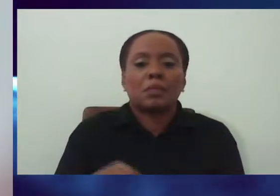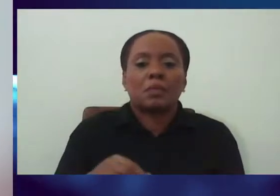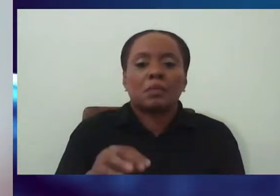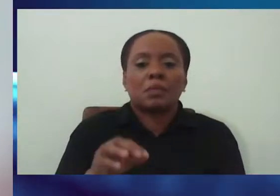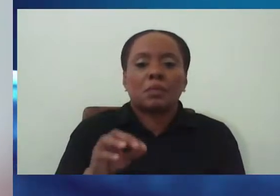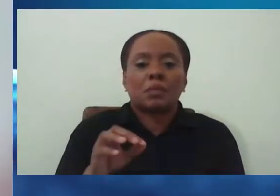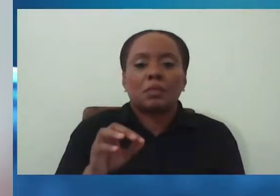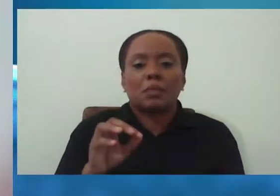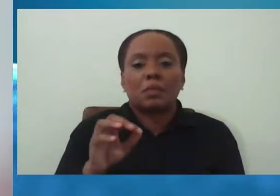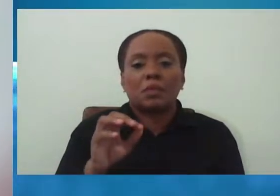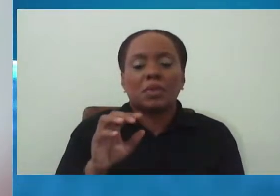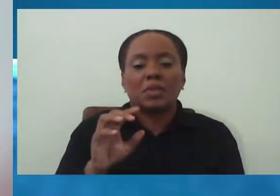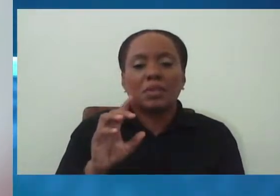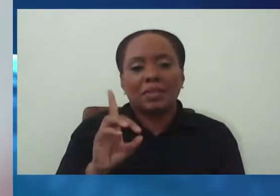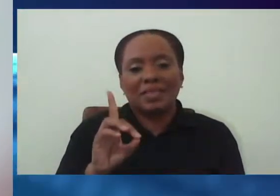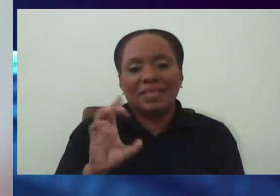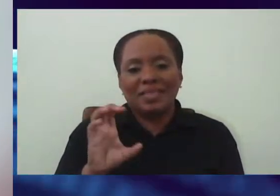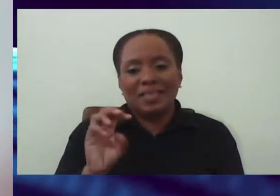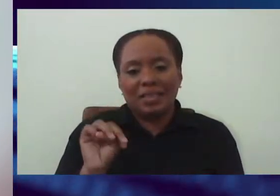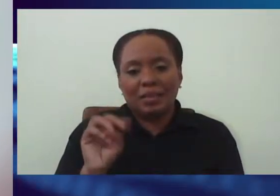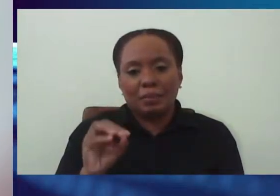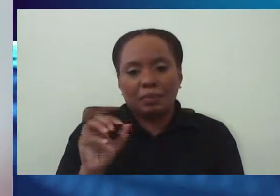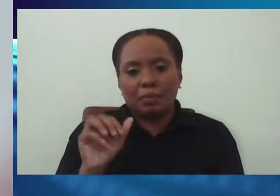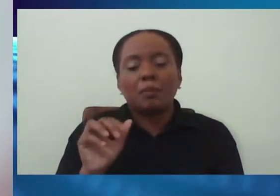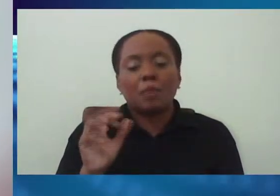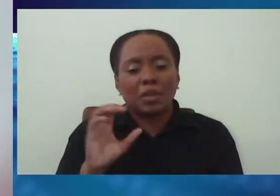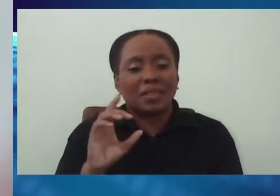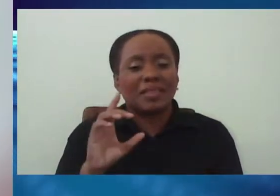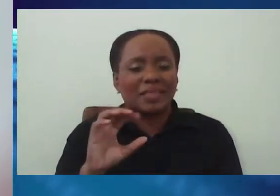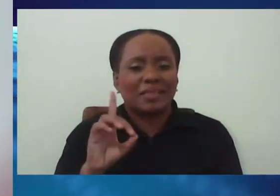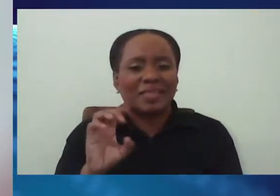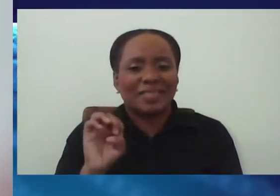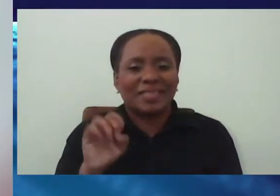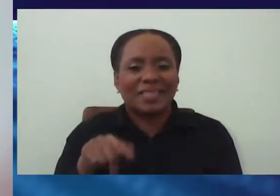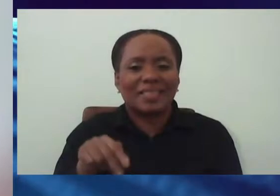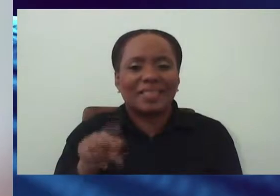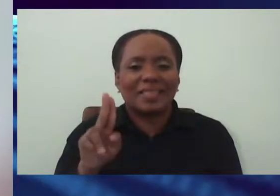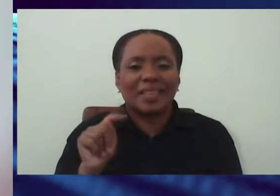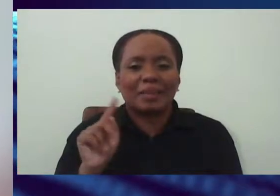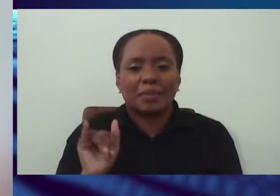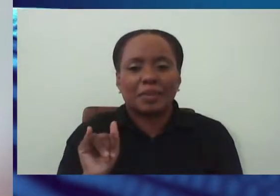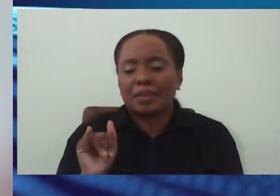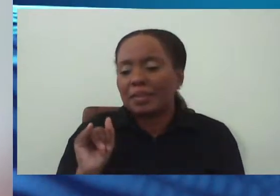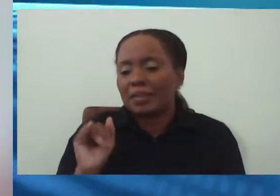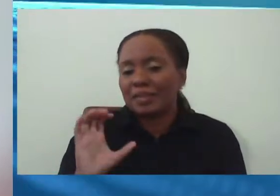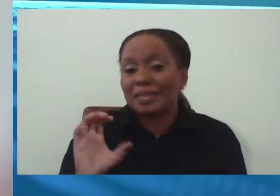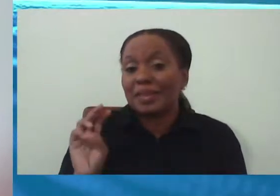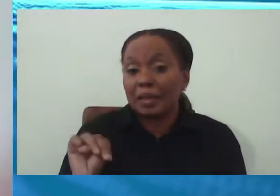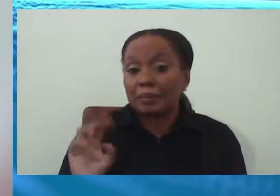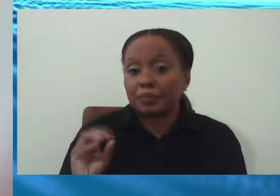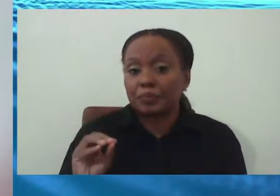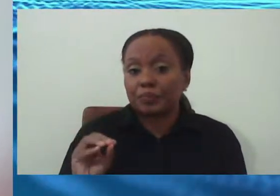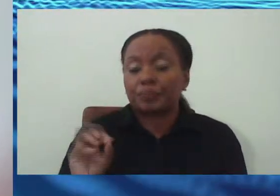at health.gov.bb, so that the matter can be looked into, so we can see how we can